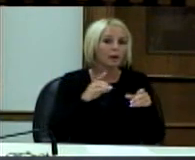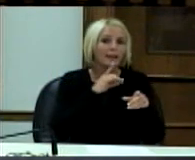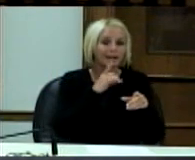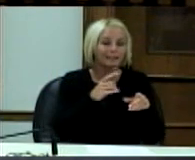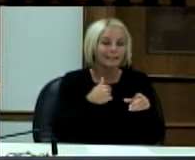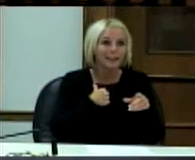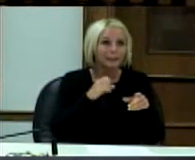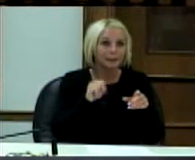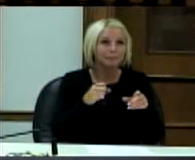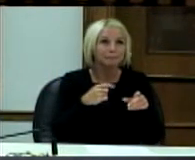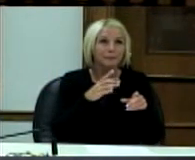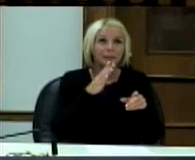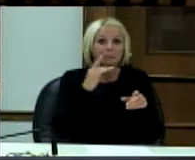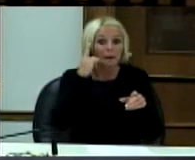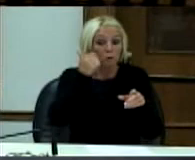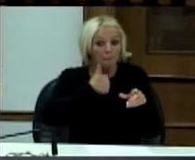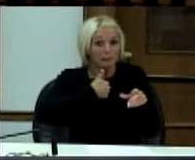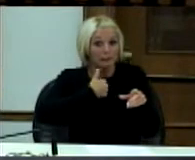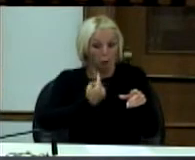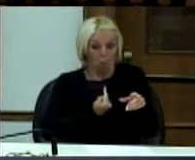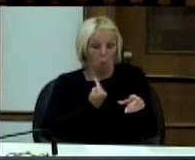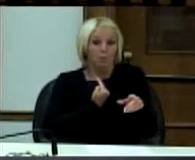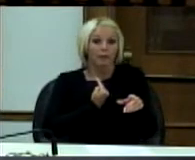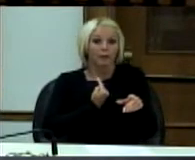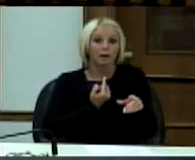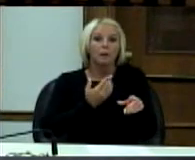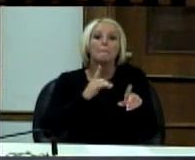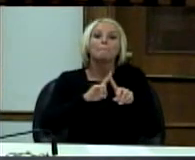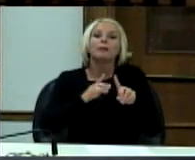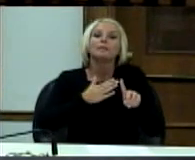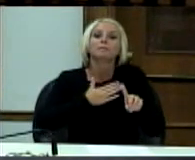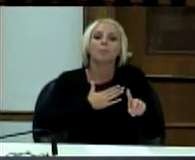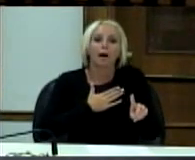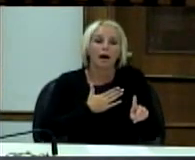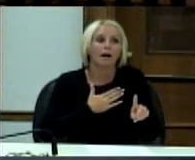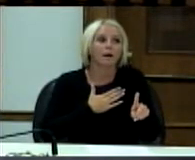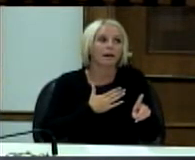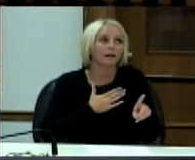is, I can speak for myself only, but it is